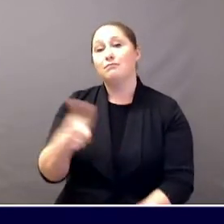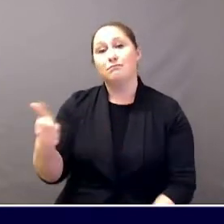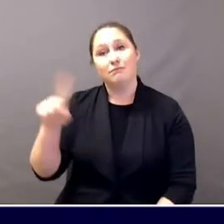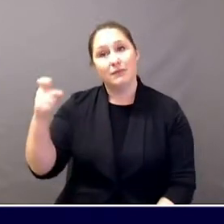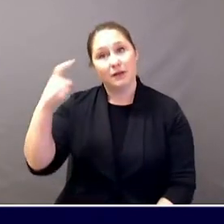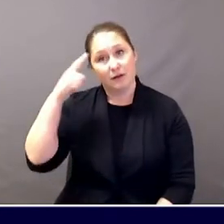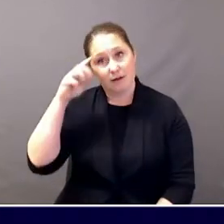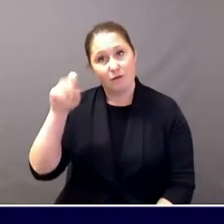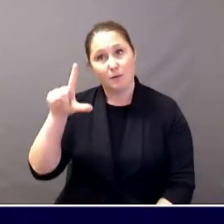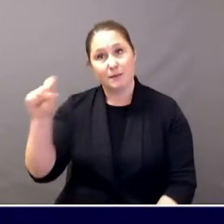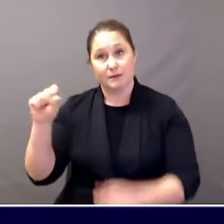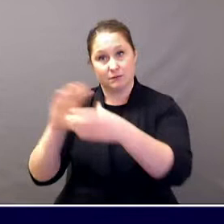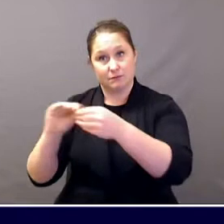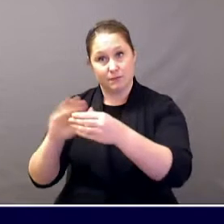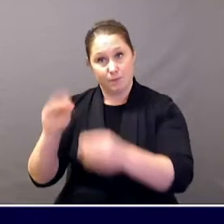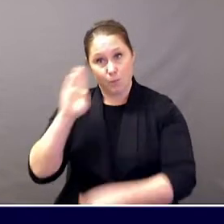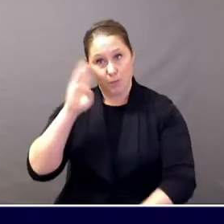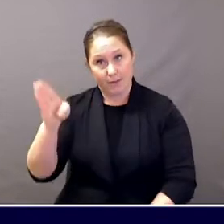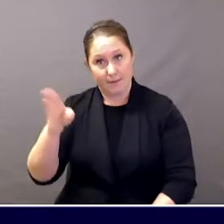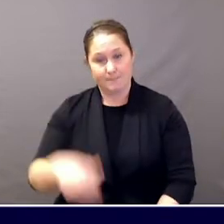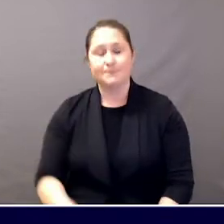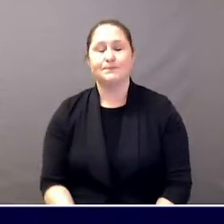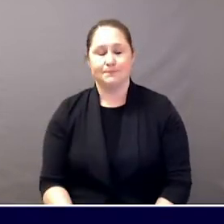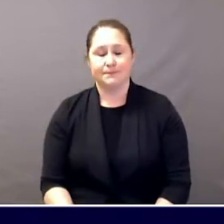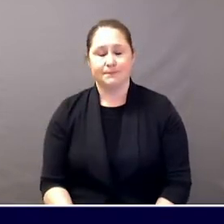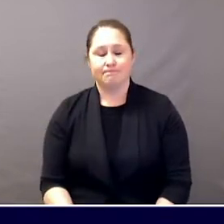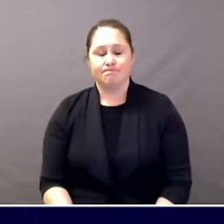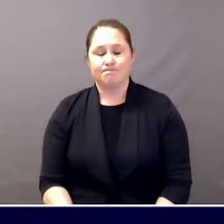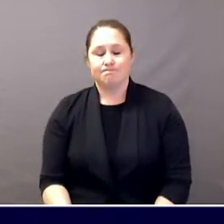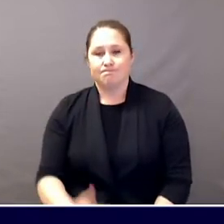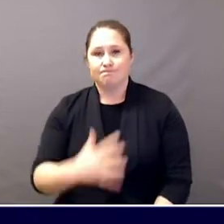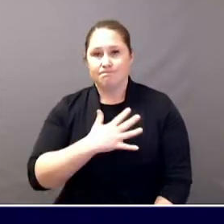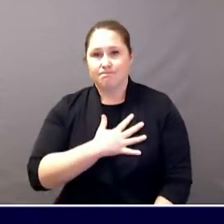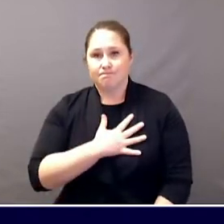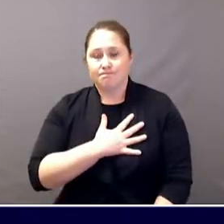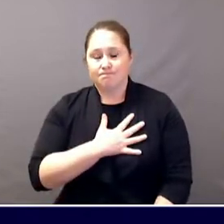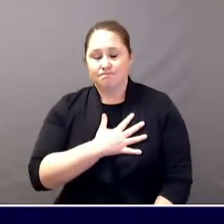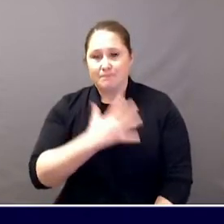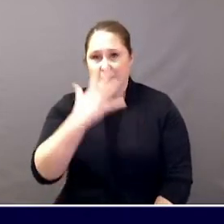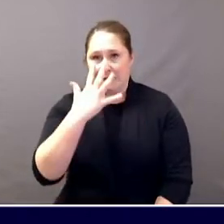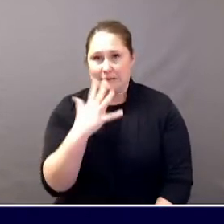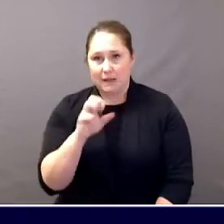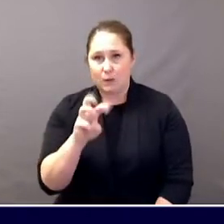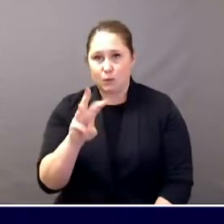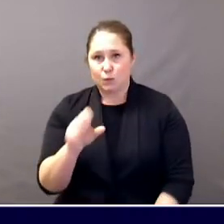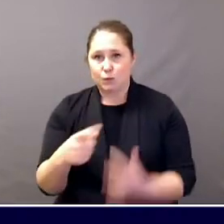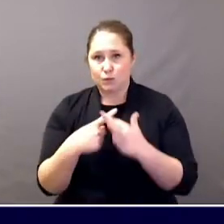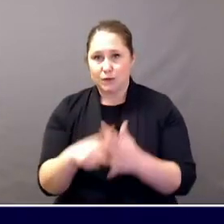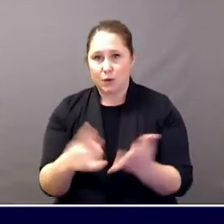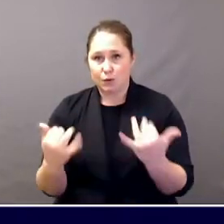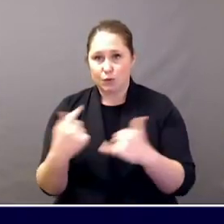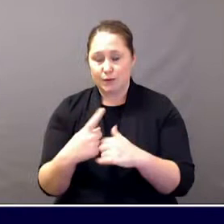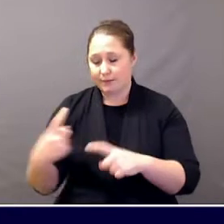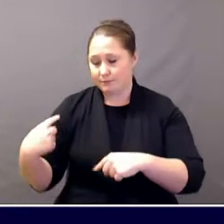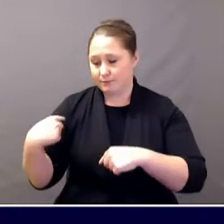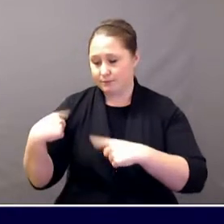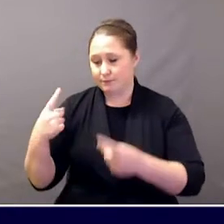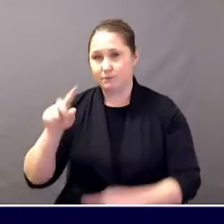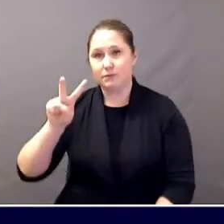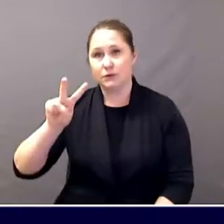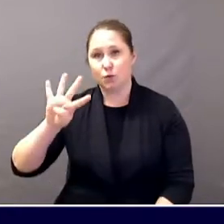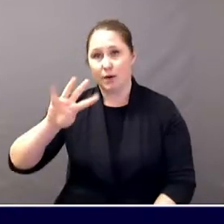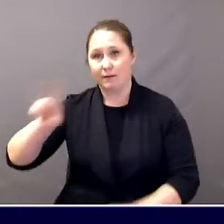Mills. I begin, unfortunately, today on a sad note. In the past 24 hours,